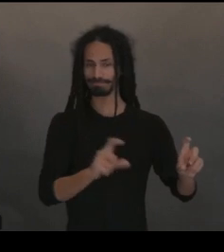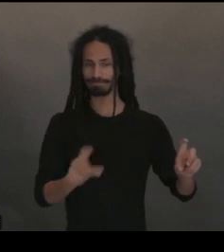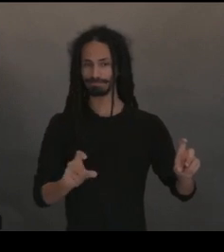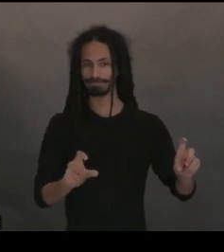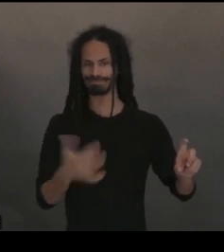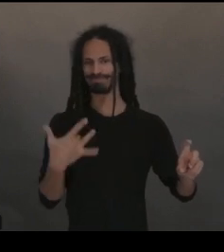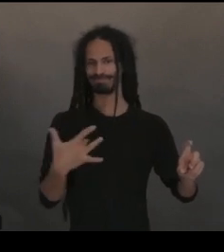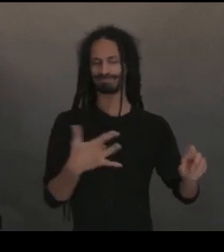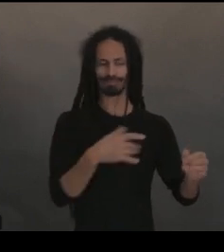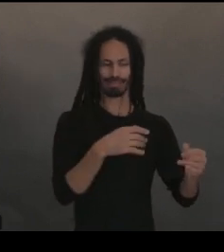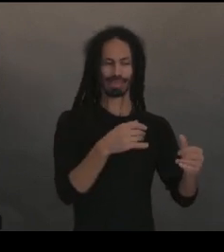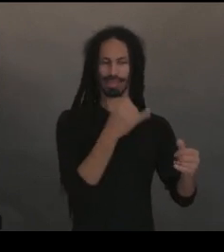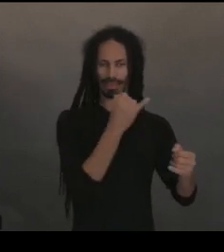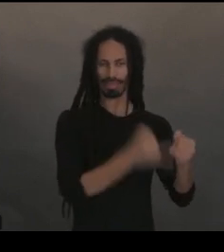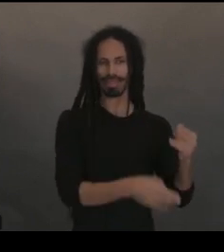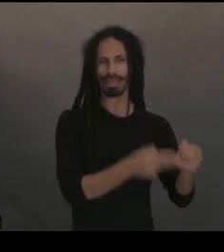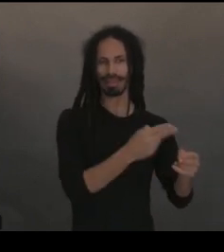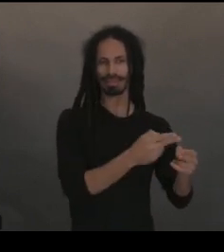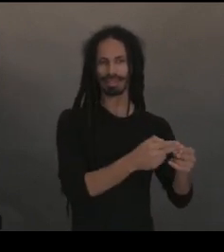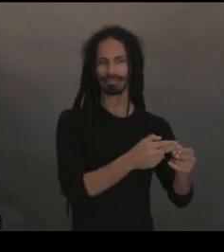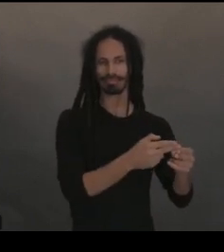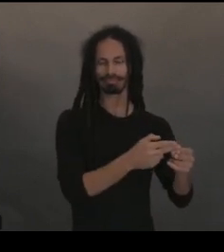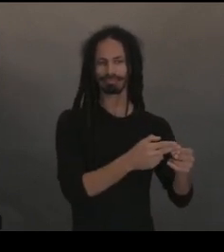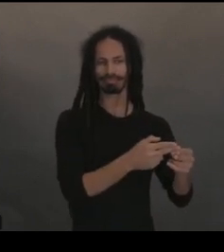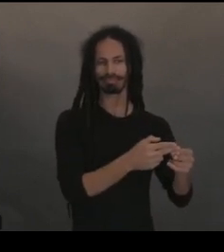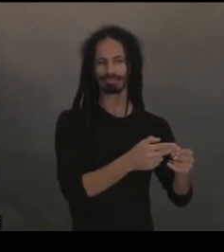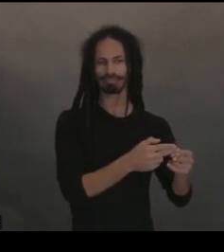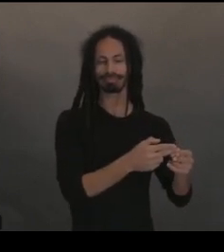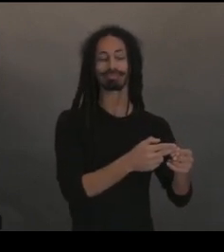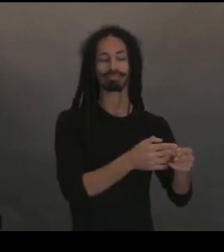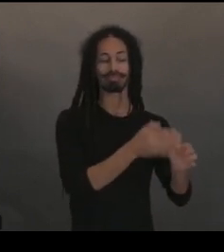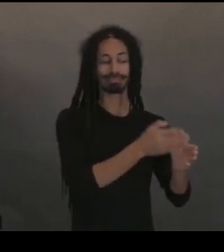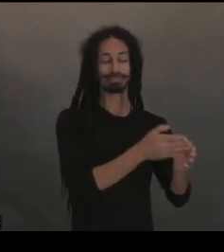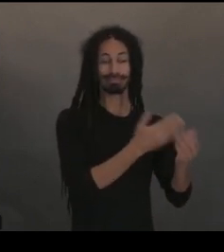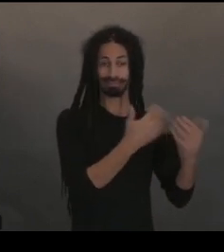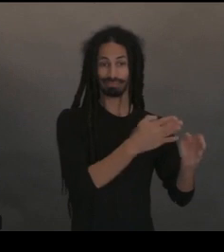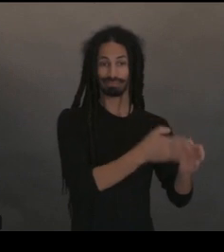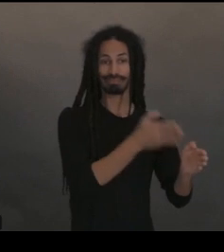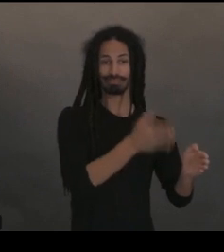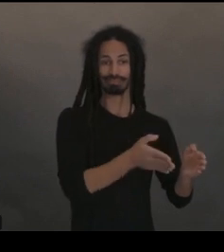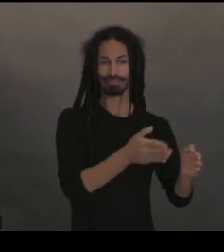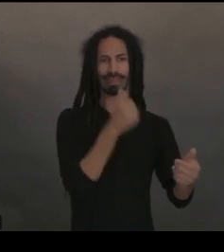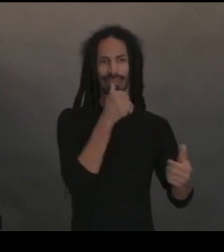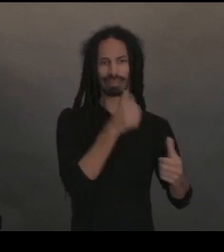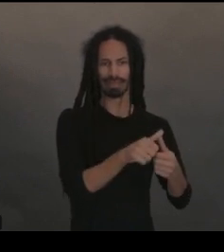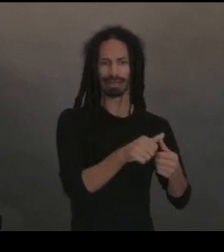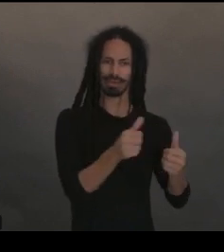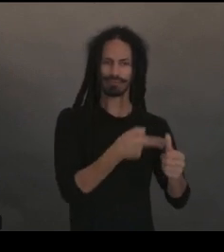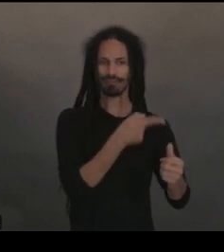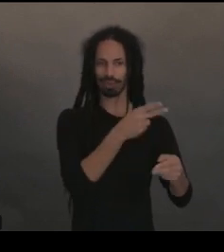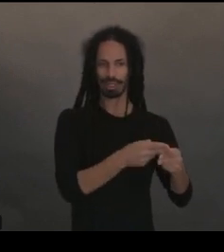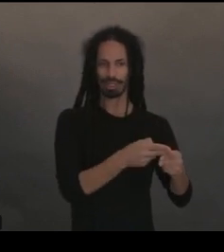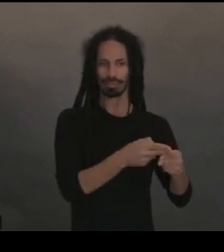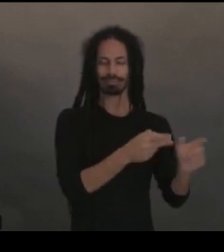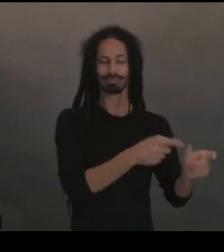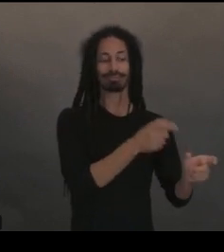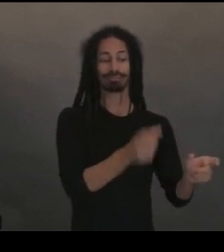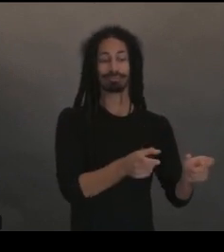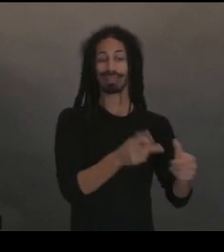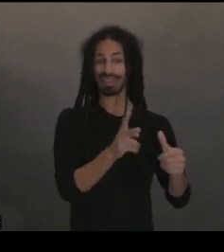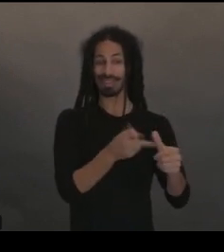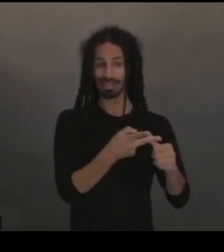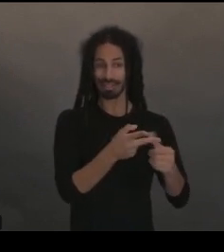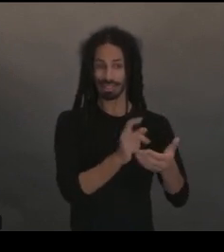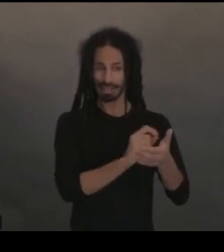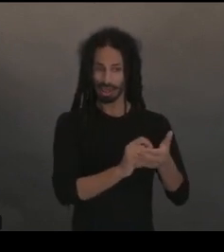author, the first author's last name, followed by their initial, second author, their last name and their initial,